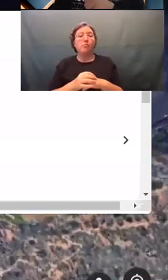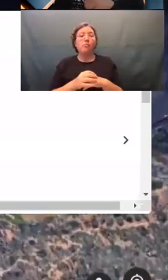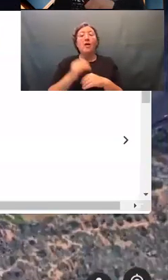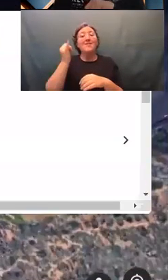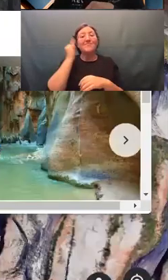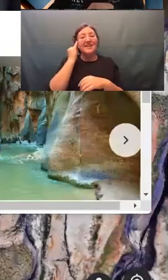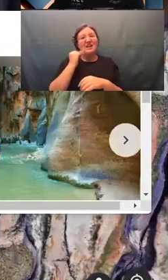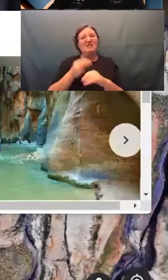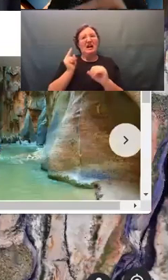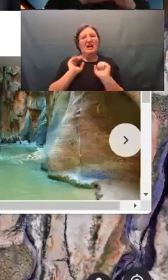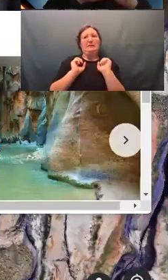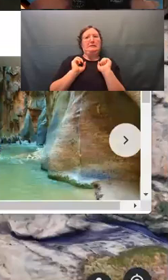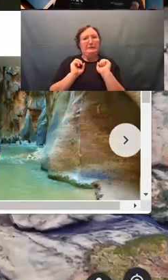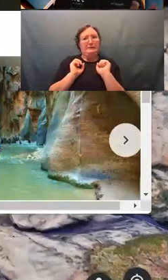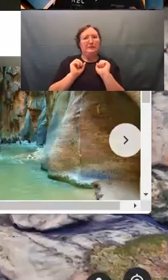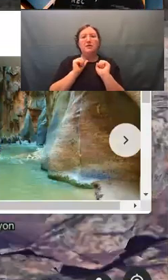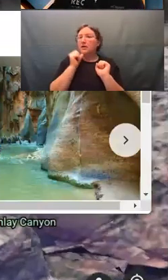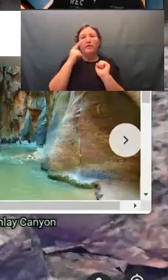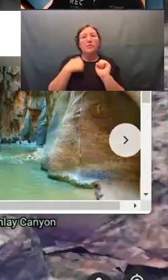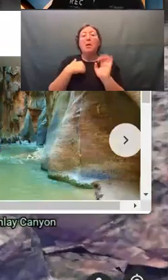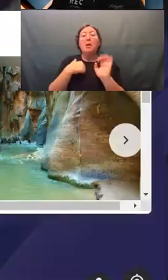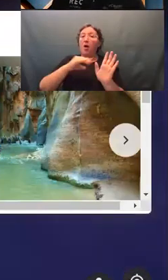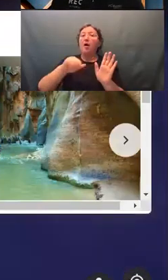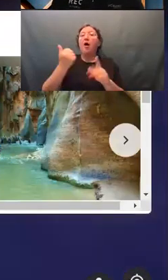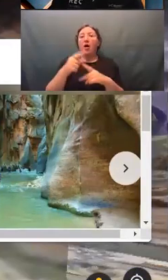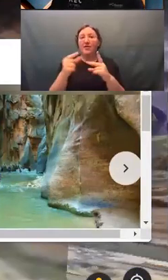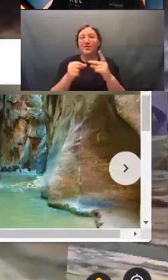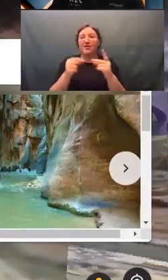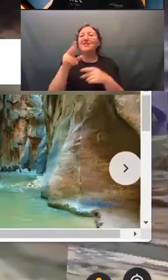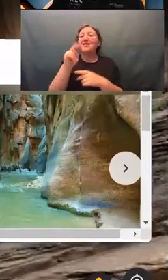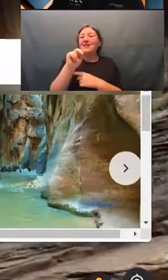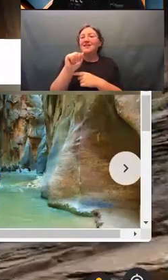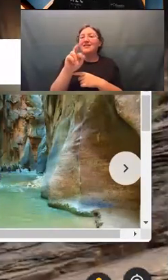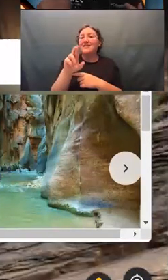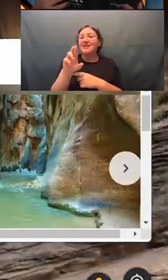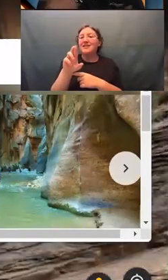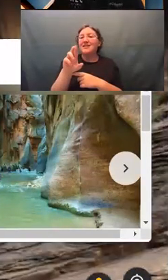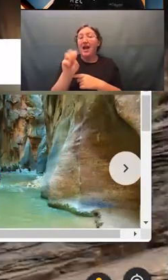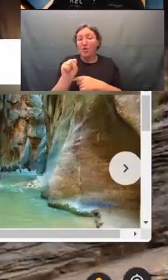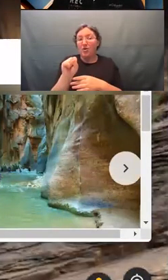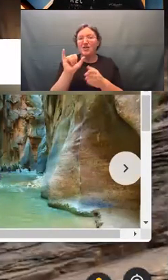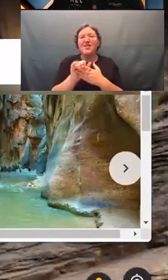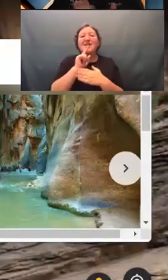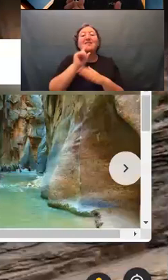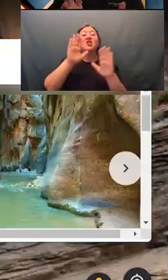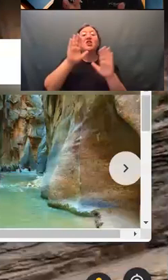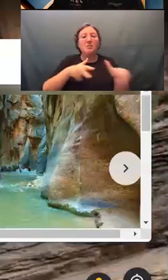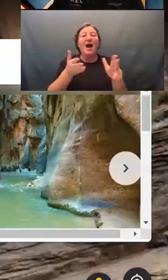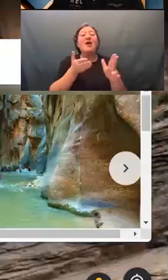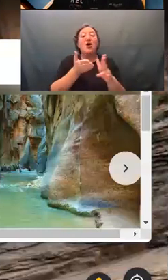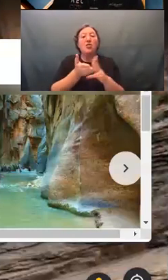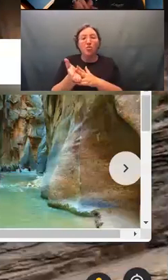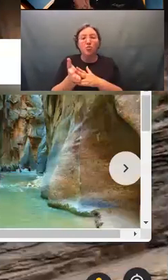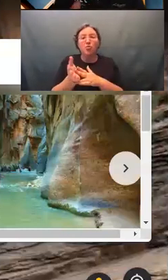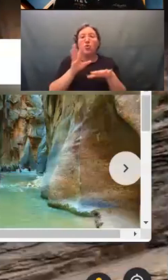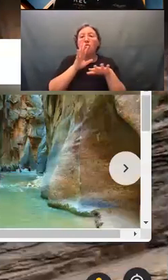aren't exactly your thing, we have a fantastic alternative with the Narrows. So the Narrows is an awesome hike through the Virgin River.